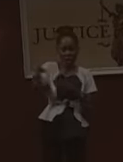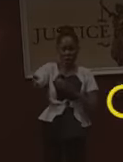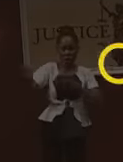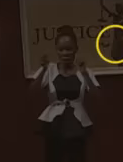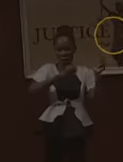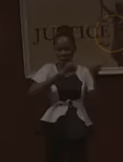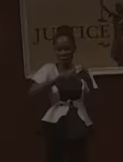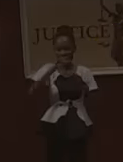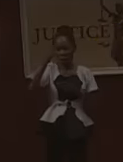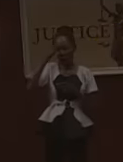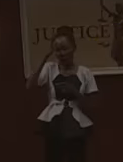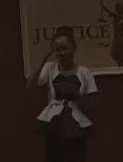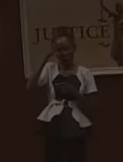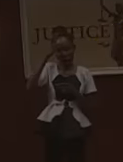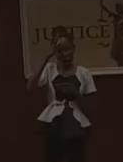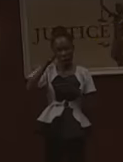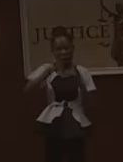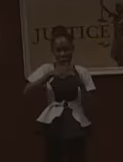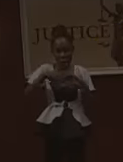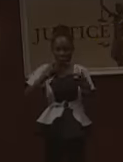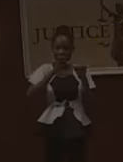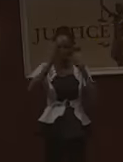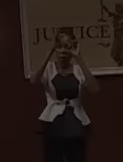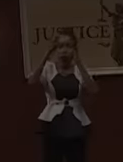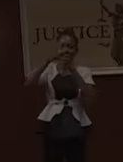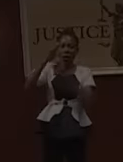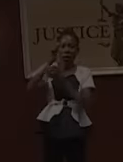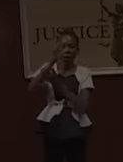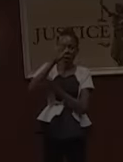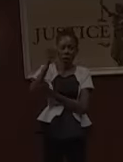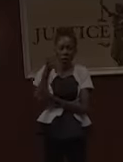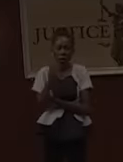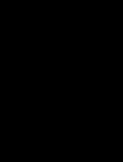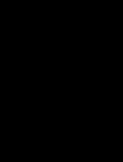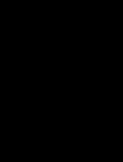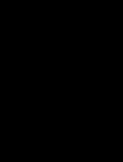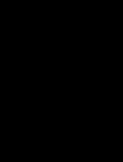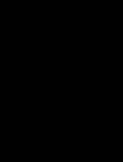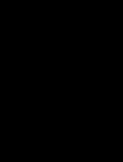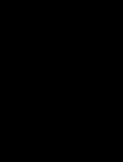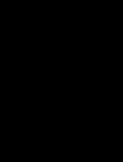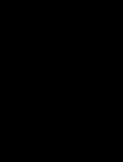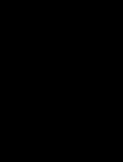hands. Log on to www.thejusticecourt.com and submit your case.